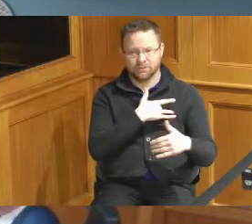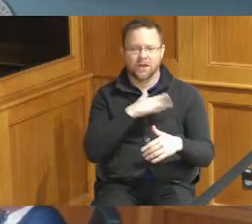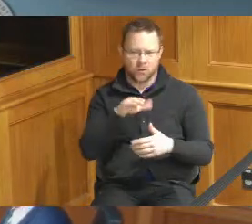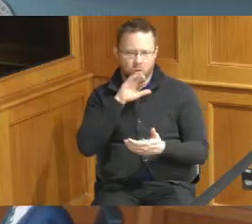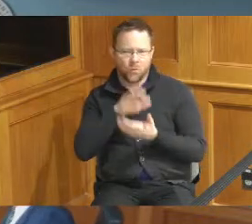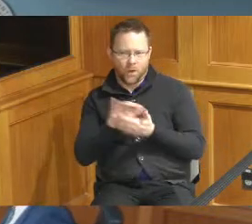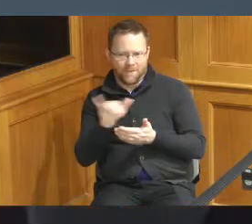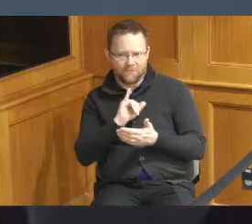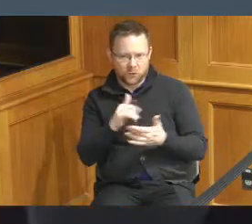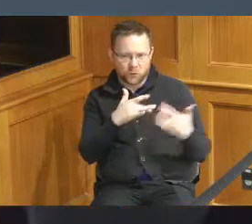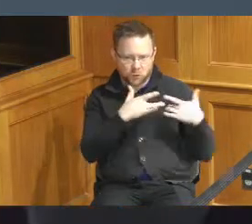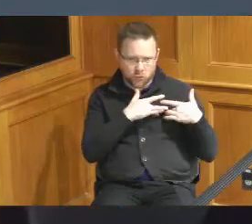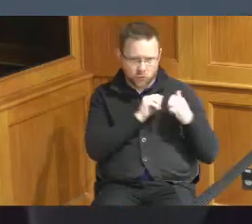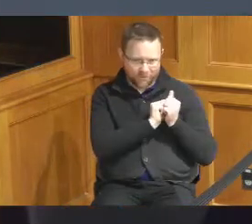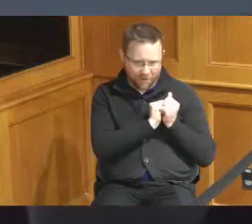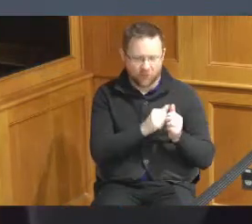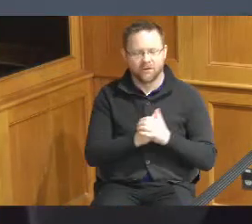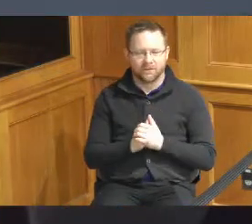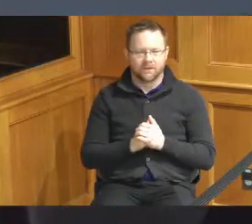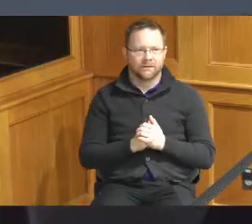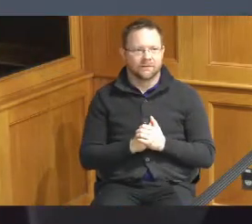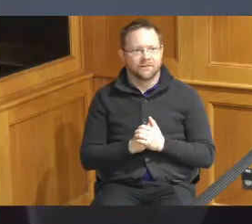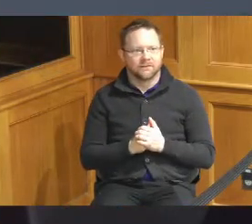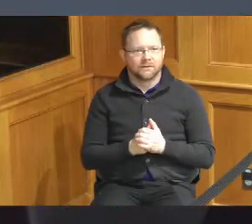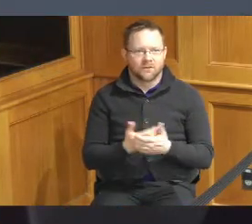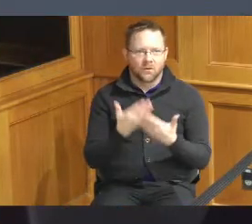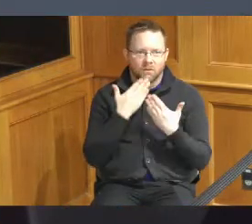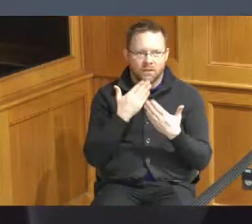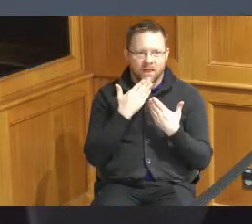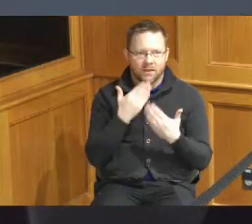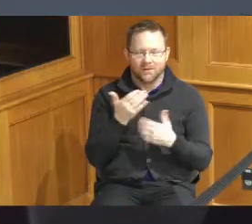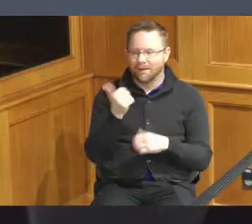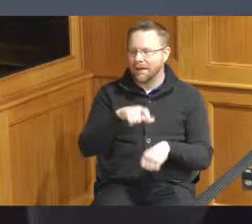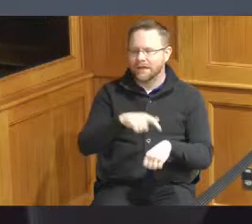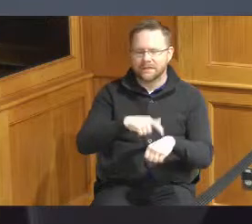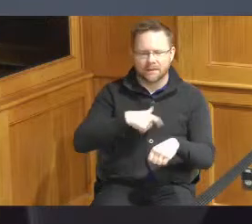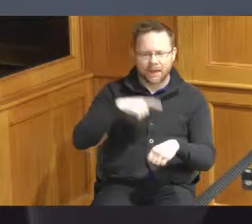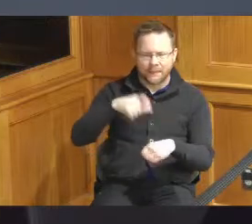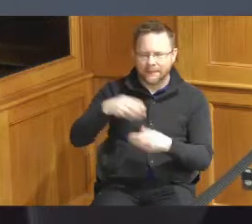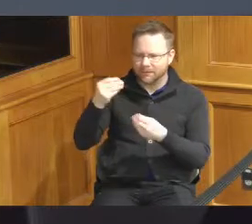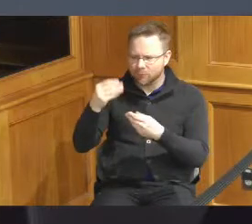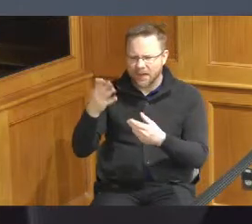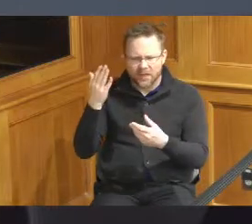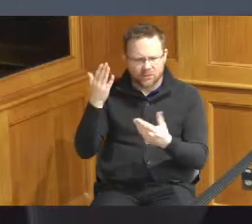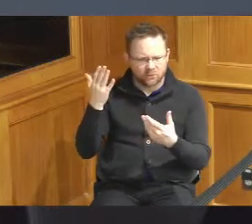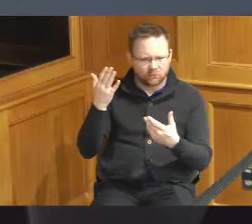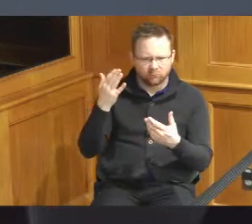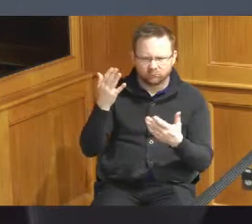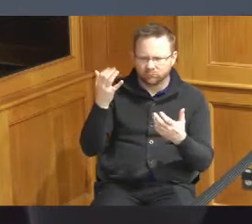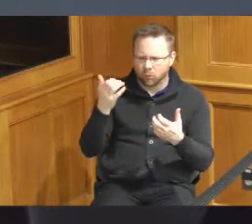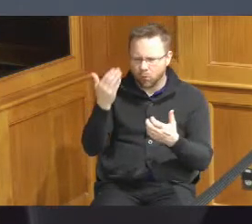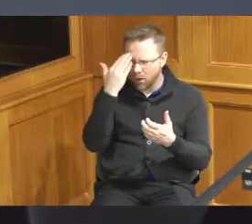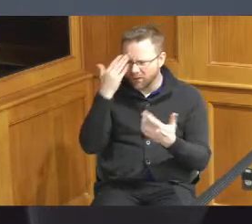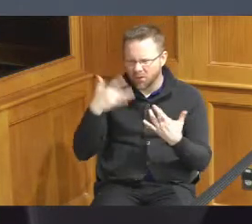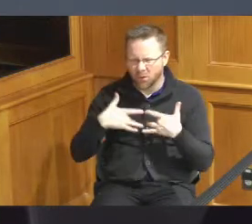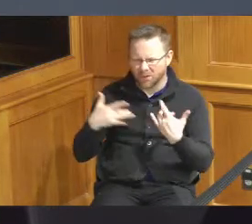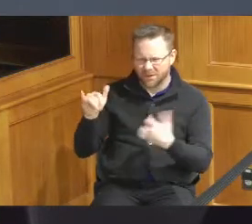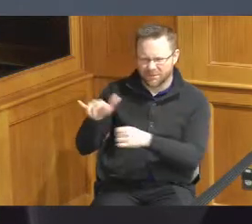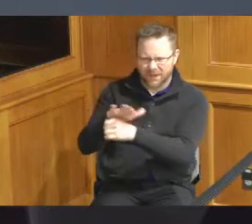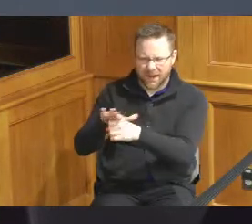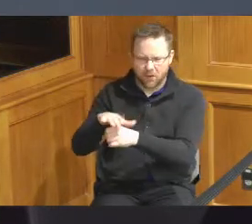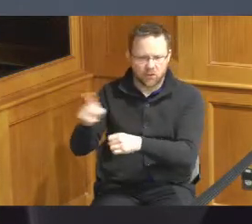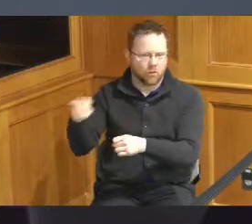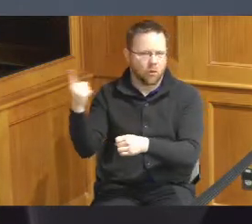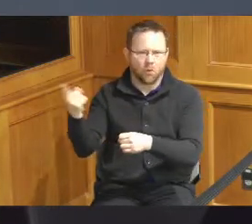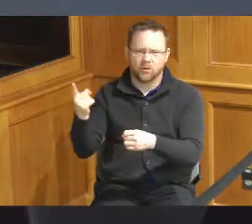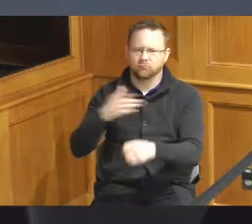wife. So thank you so much. Whenever I need information or what's going on in that area, you're always open to talk Yes.